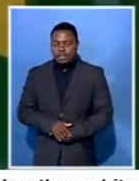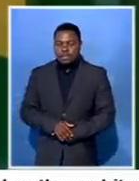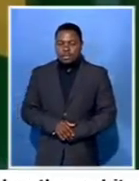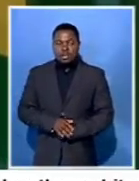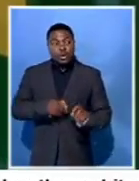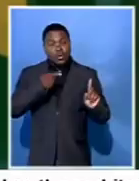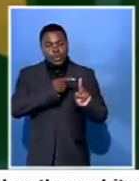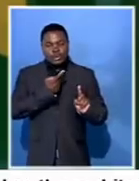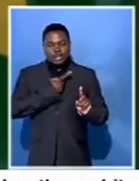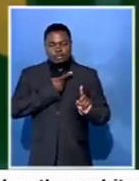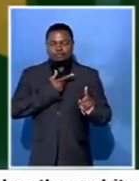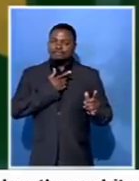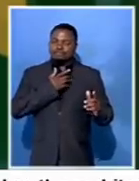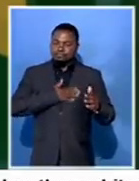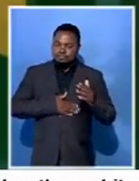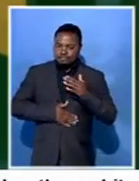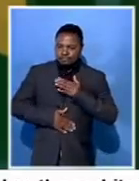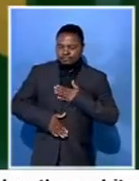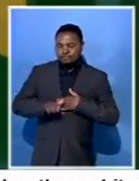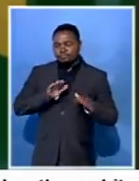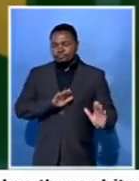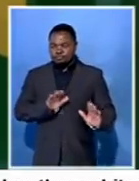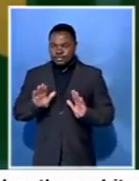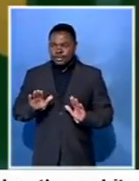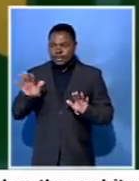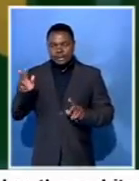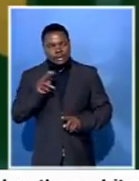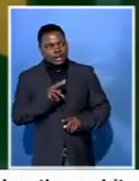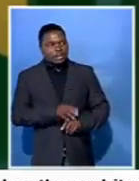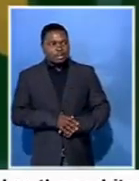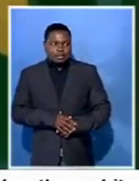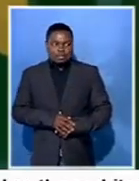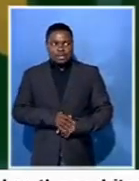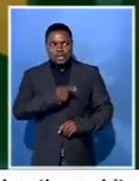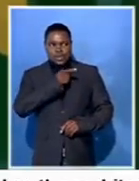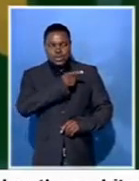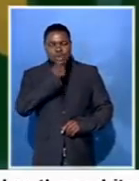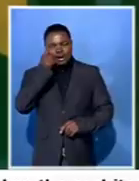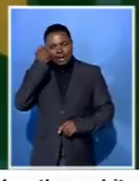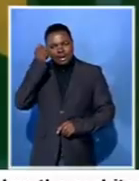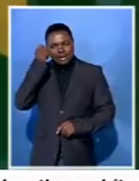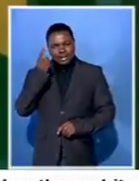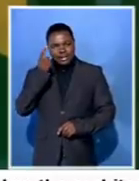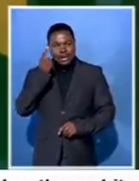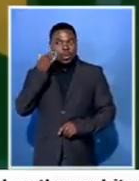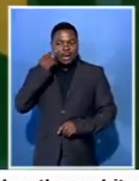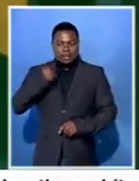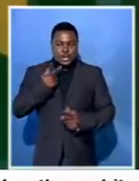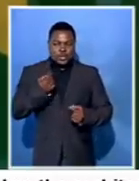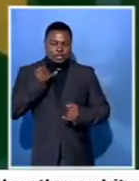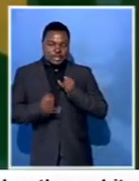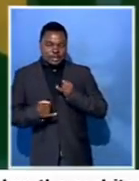used that patience of his to make you feel like, yay, he understands when you make